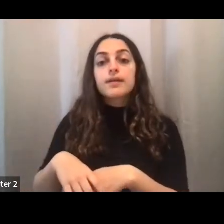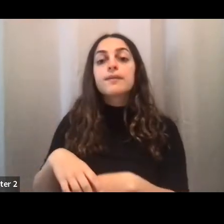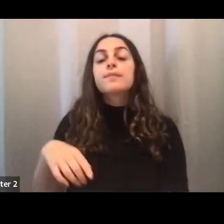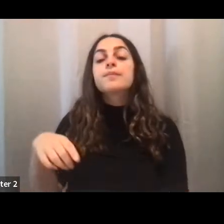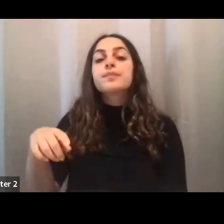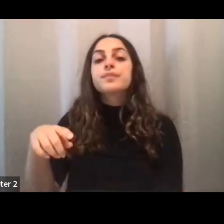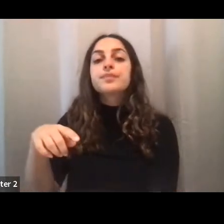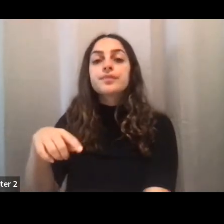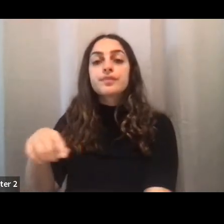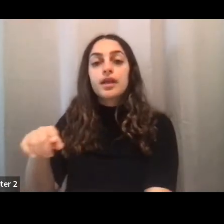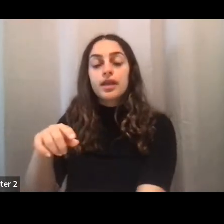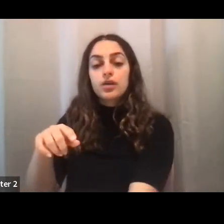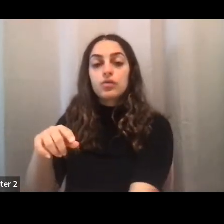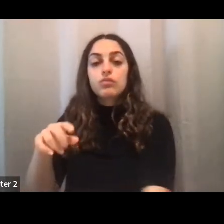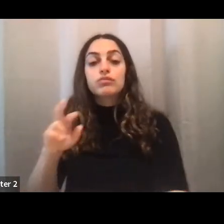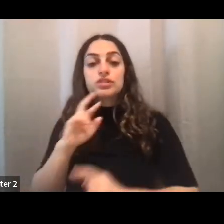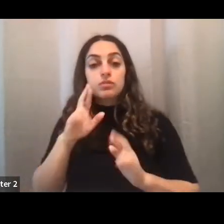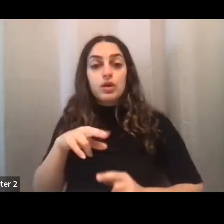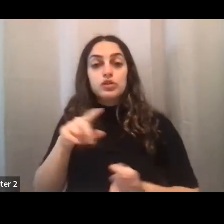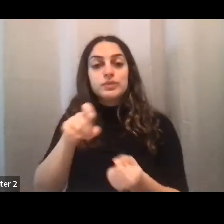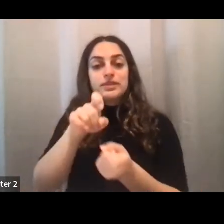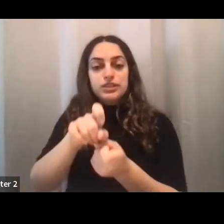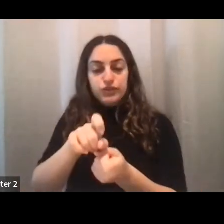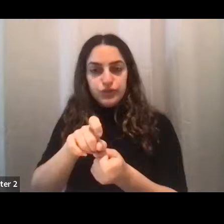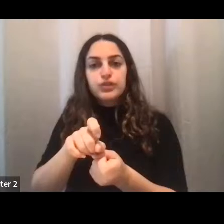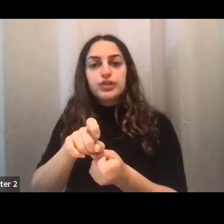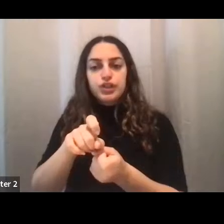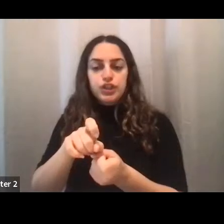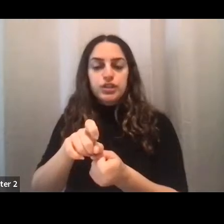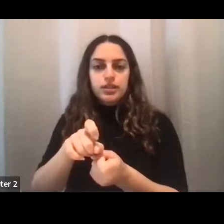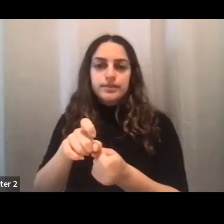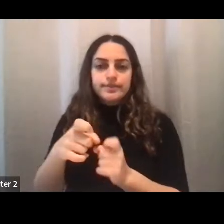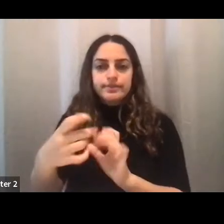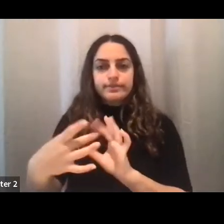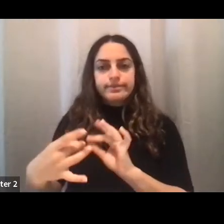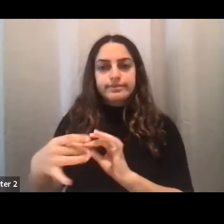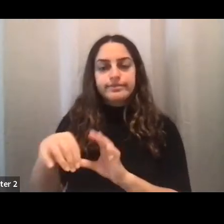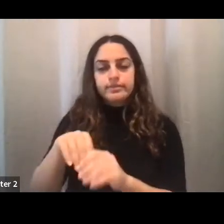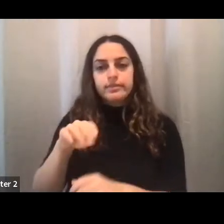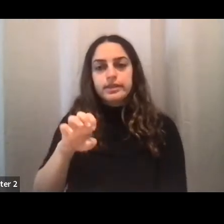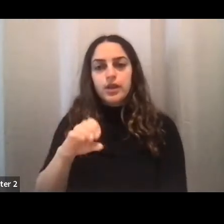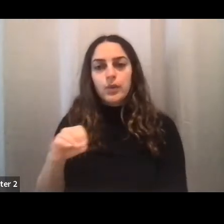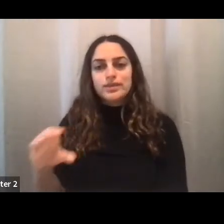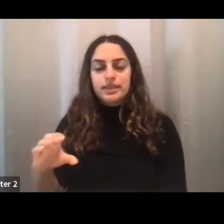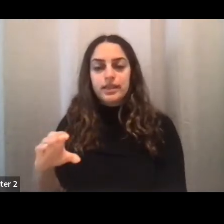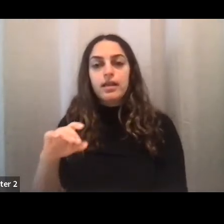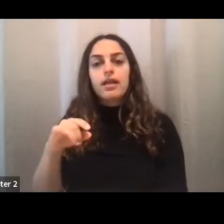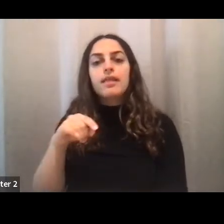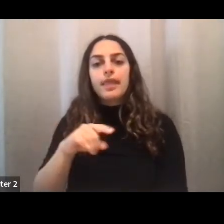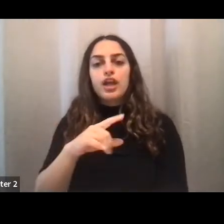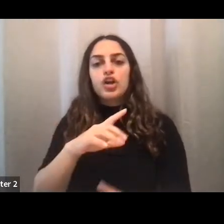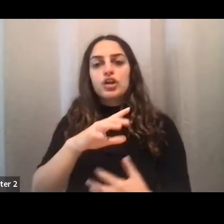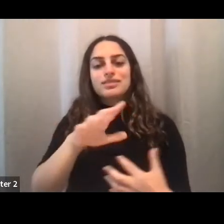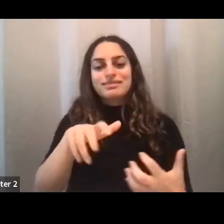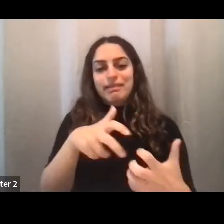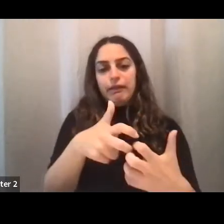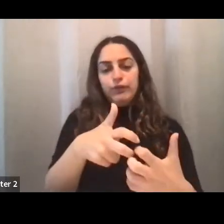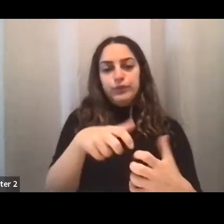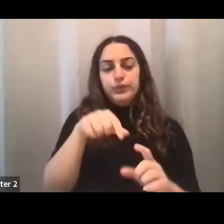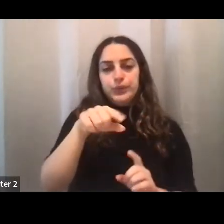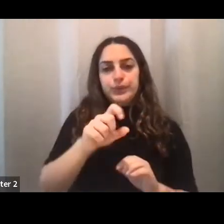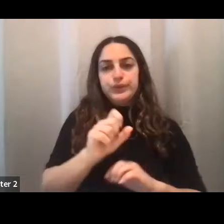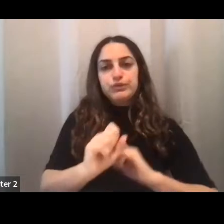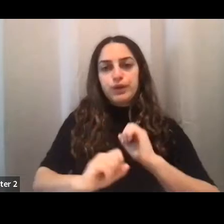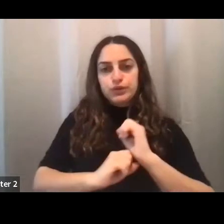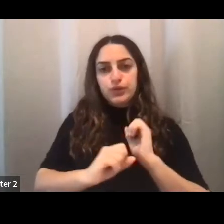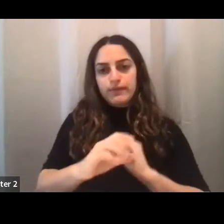to the particular allegations in the eeoc's case they are tailored to the personnel and structure of the company